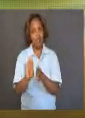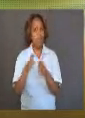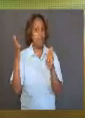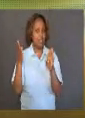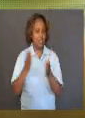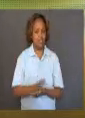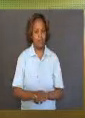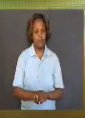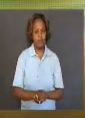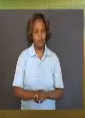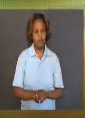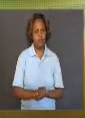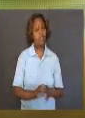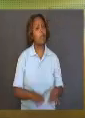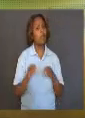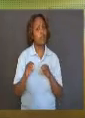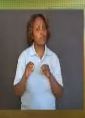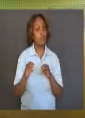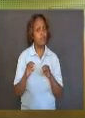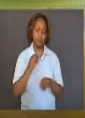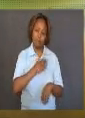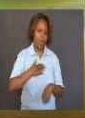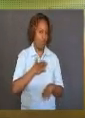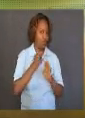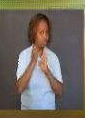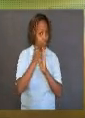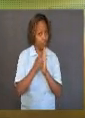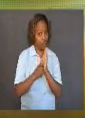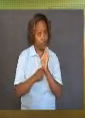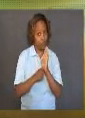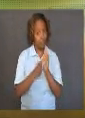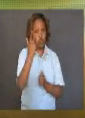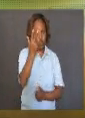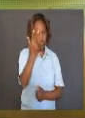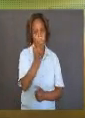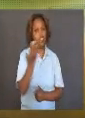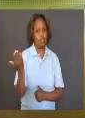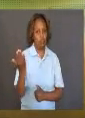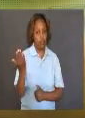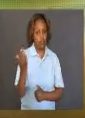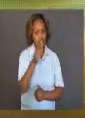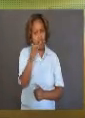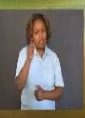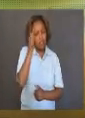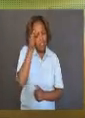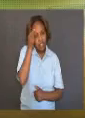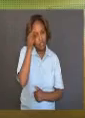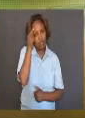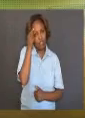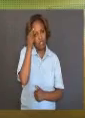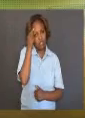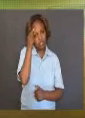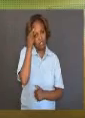Students, please write down 3 things you think would be a benefit